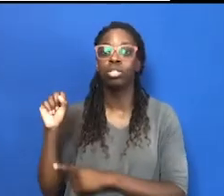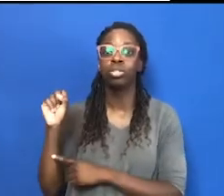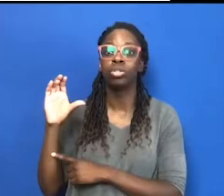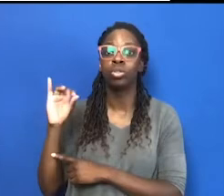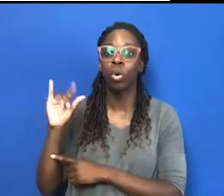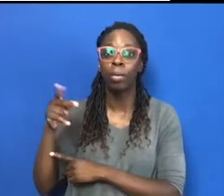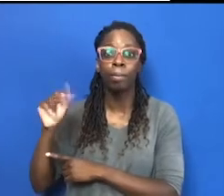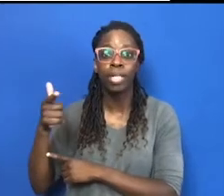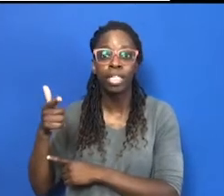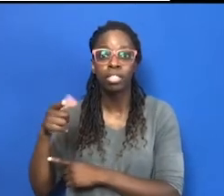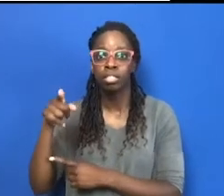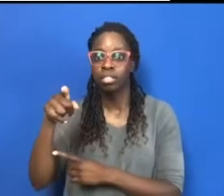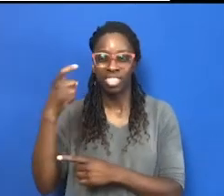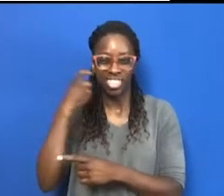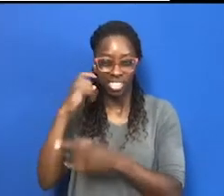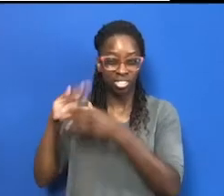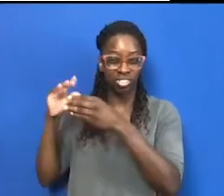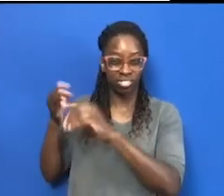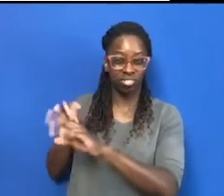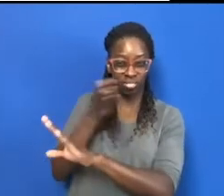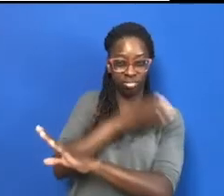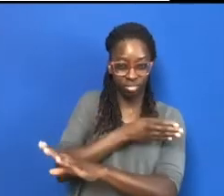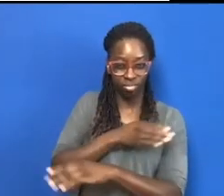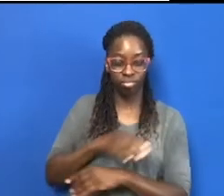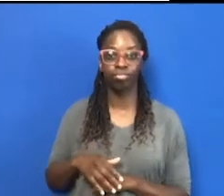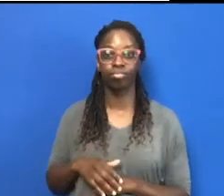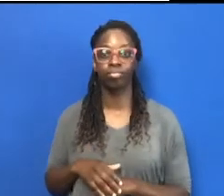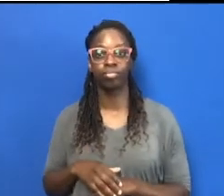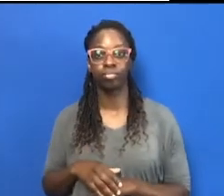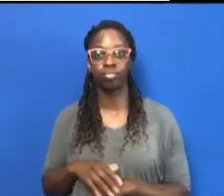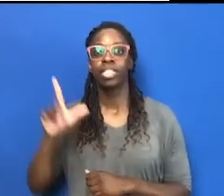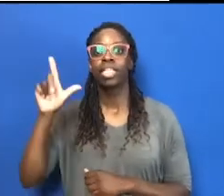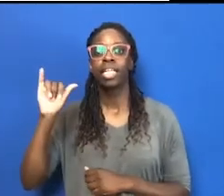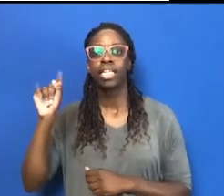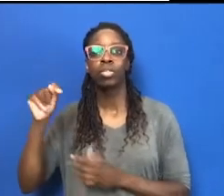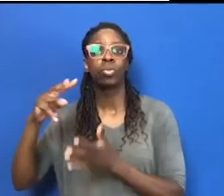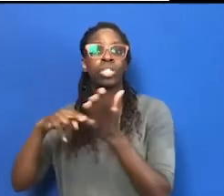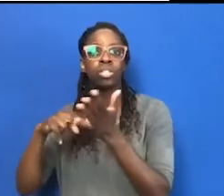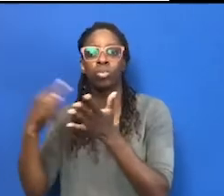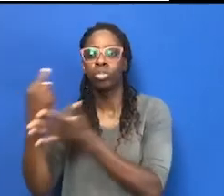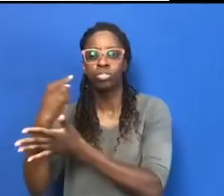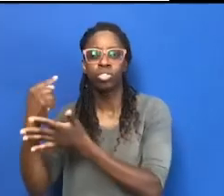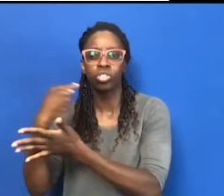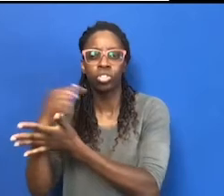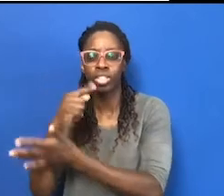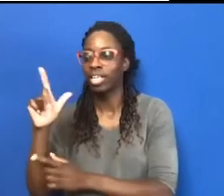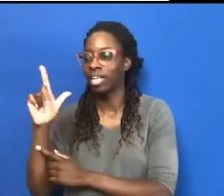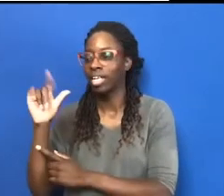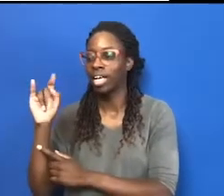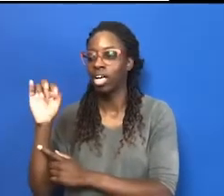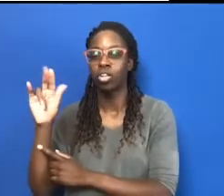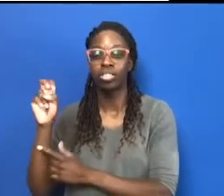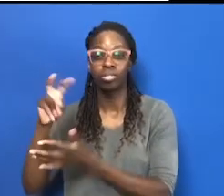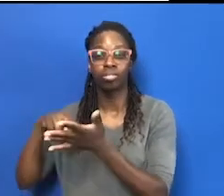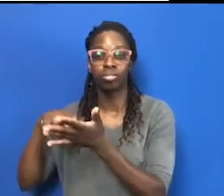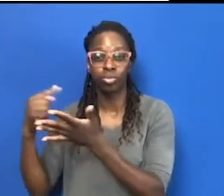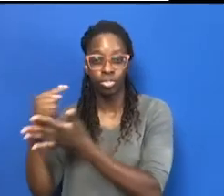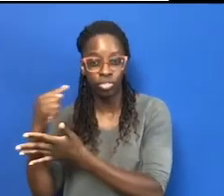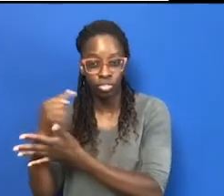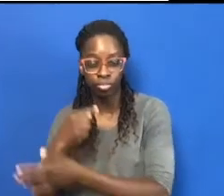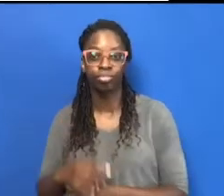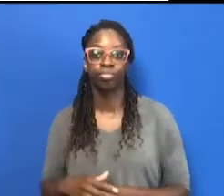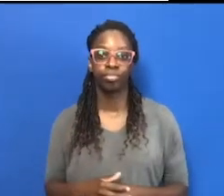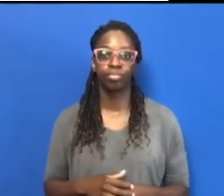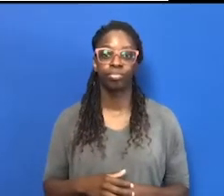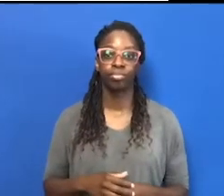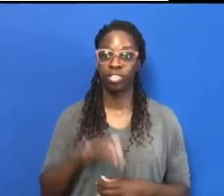did follow-up literature reviews, and then we separated all of the information into 3 buckets. The first bucket